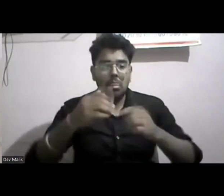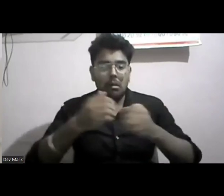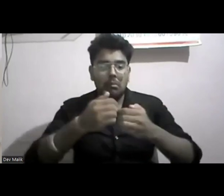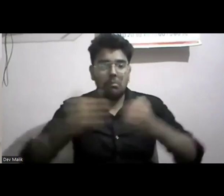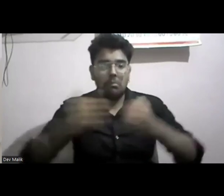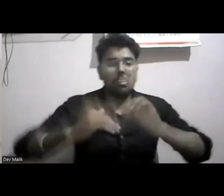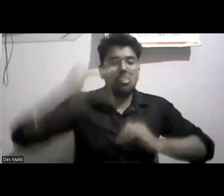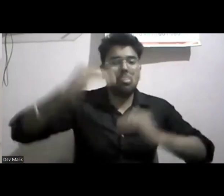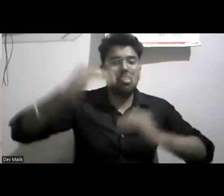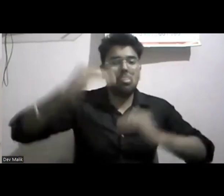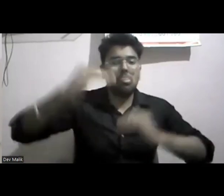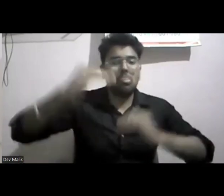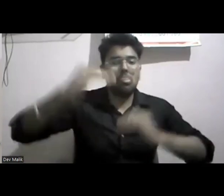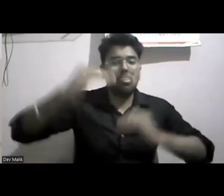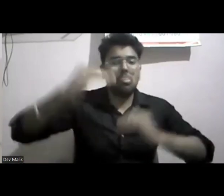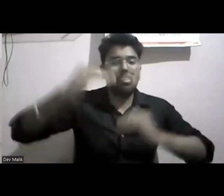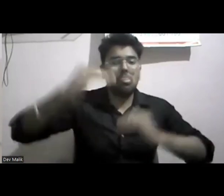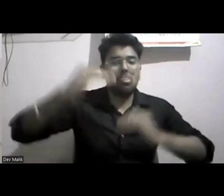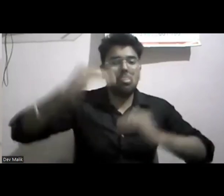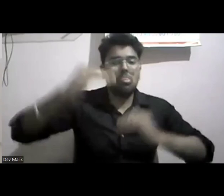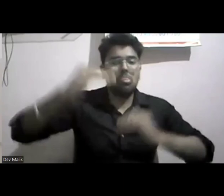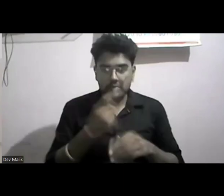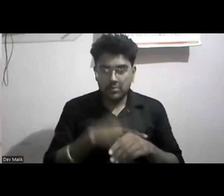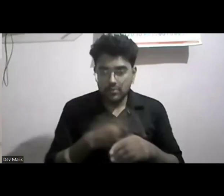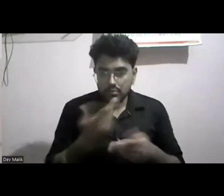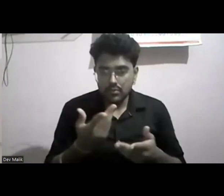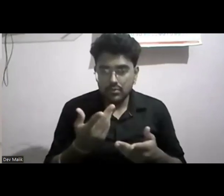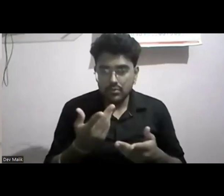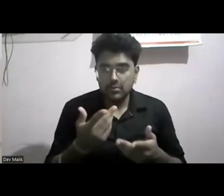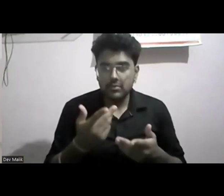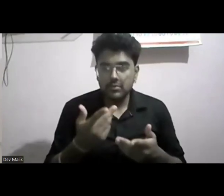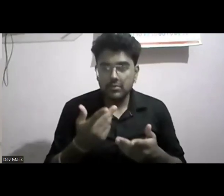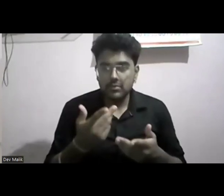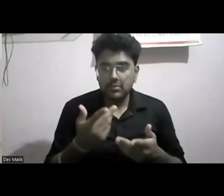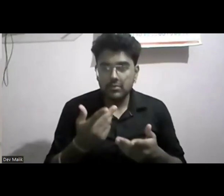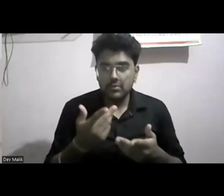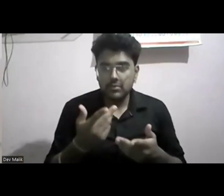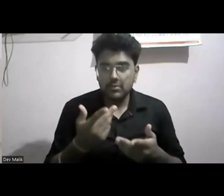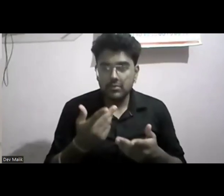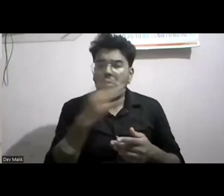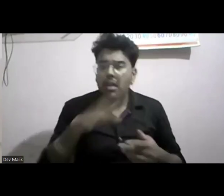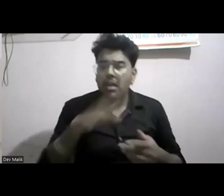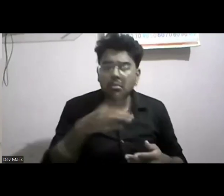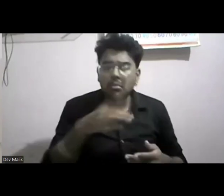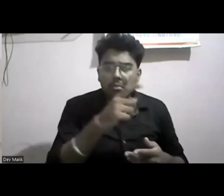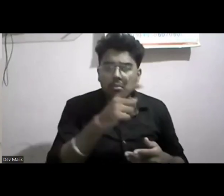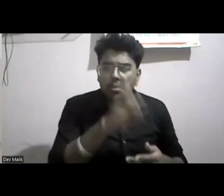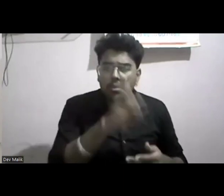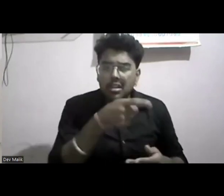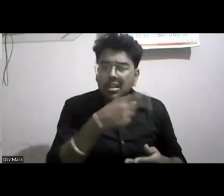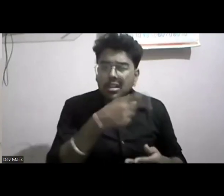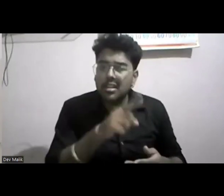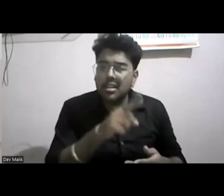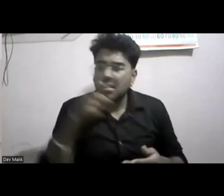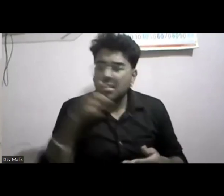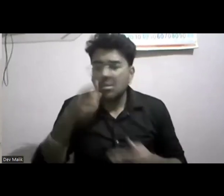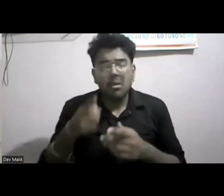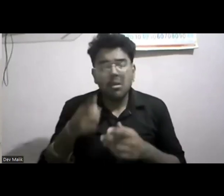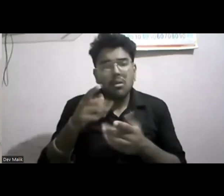if I have done something good, they say isne kar liya, tum log nahi kar pa. That things must